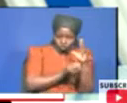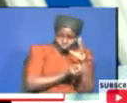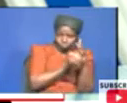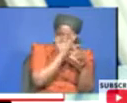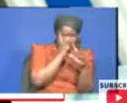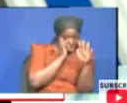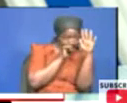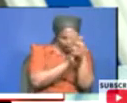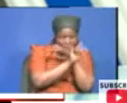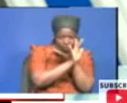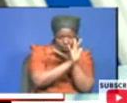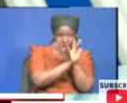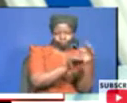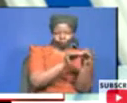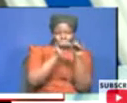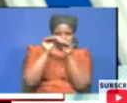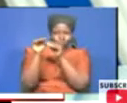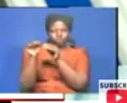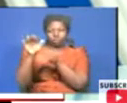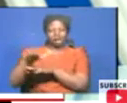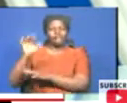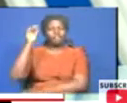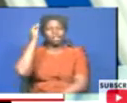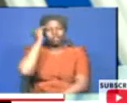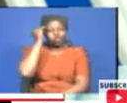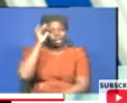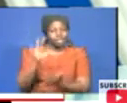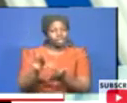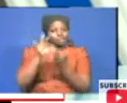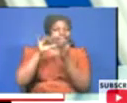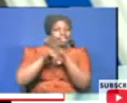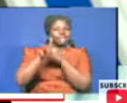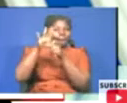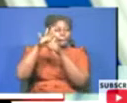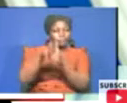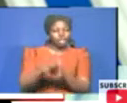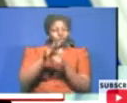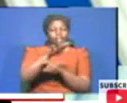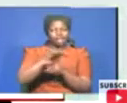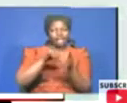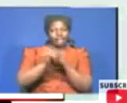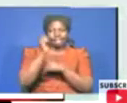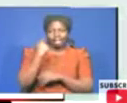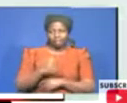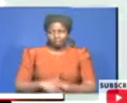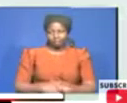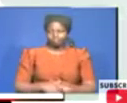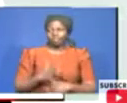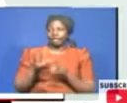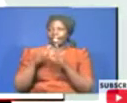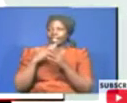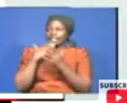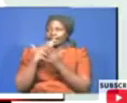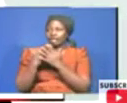evangelism, and to move into the area of education, especially in the marginal areas in Kenya. Okay, thank you very much.